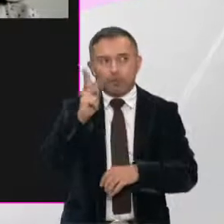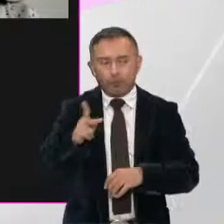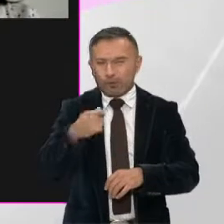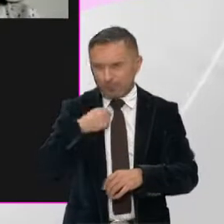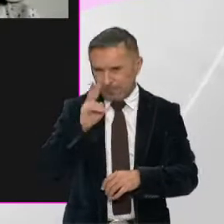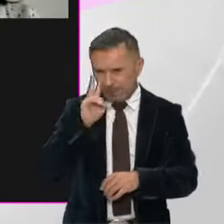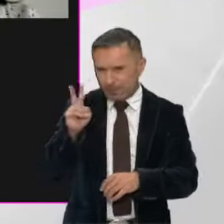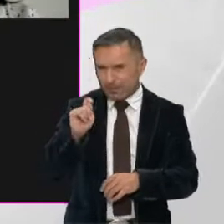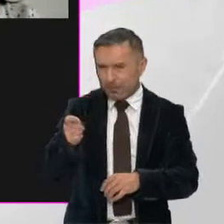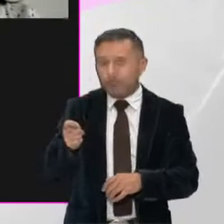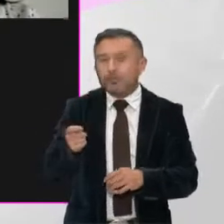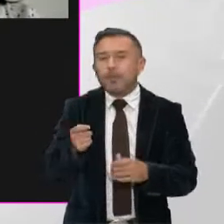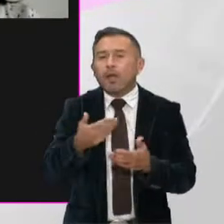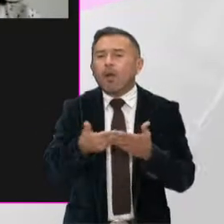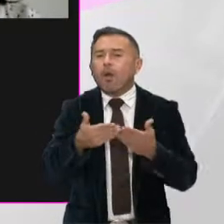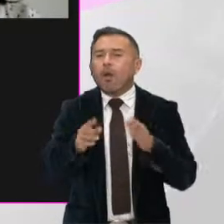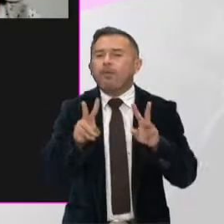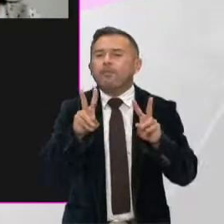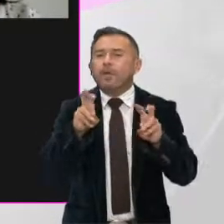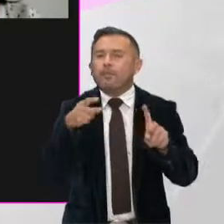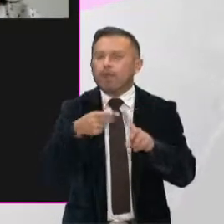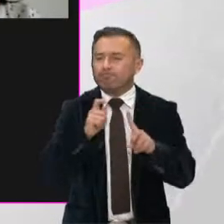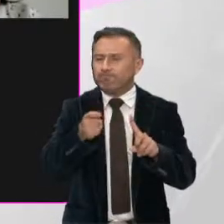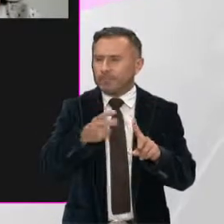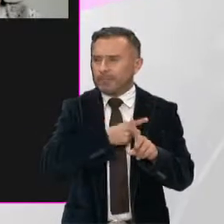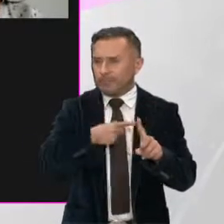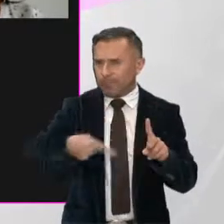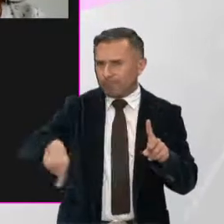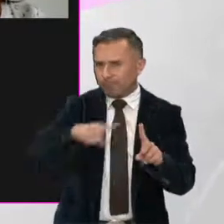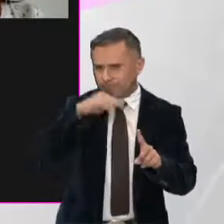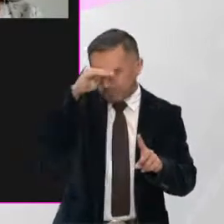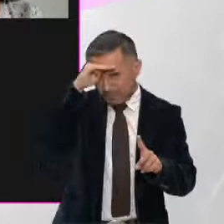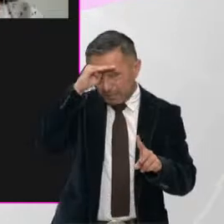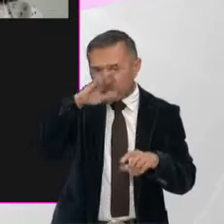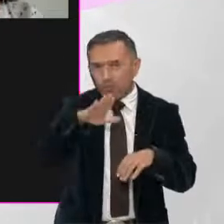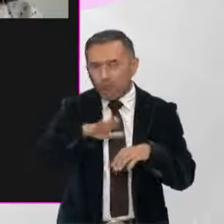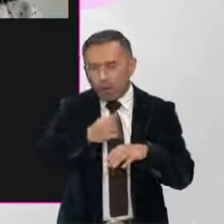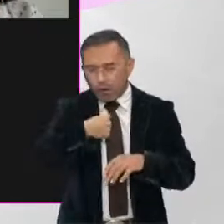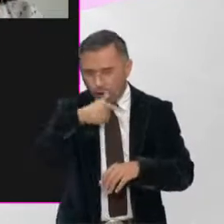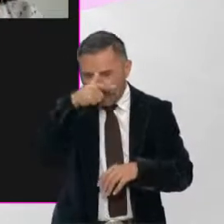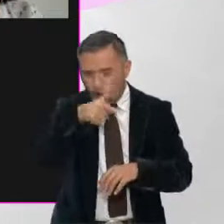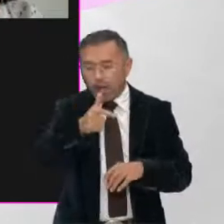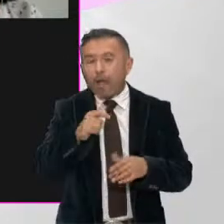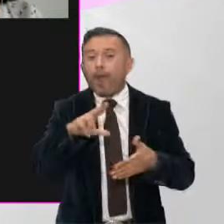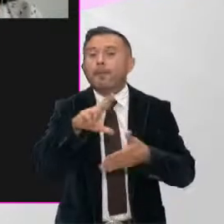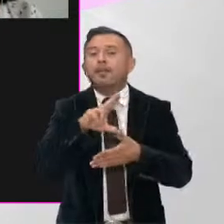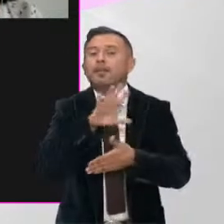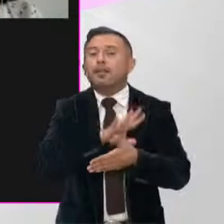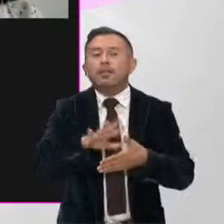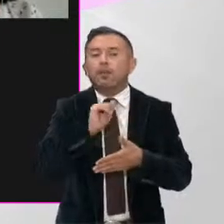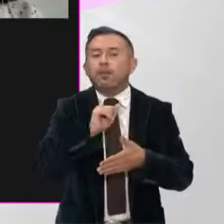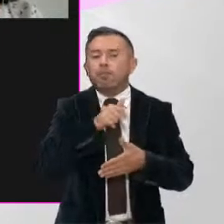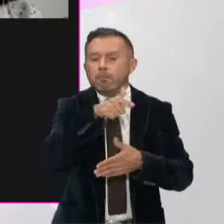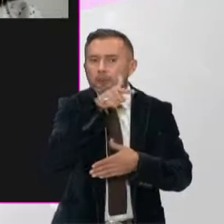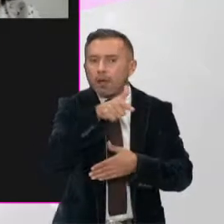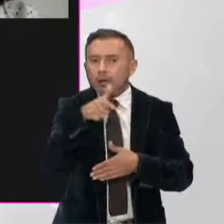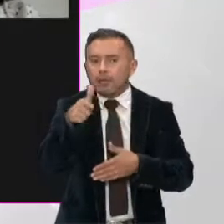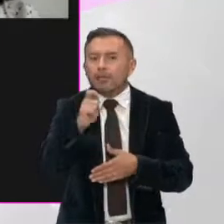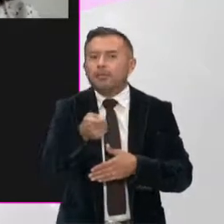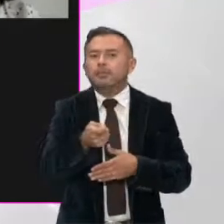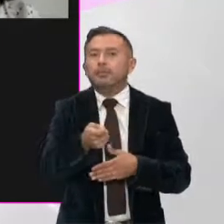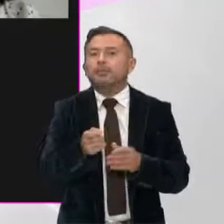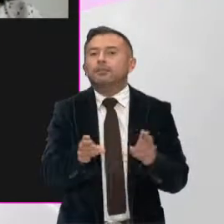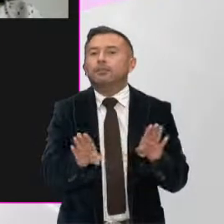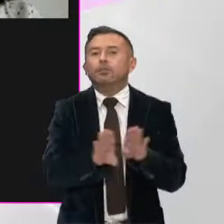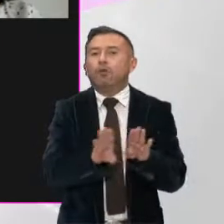And we have the different signs, and we have to think about this because this is very typical in the